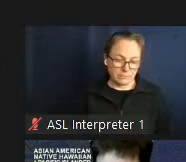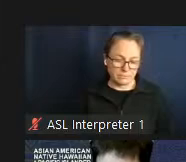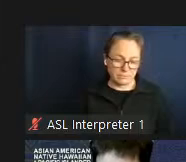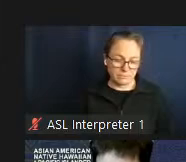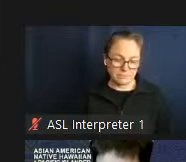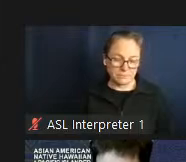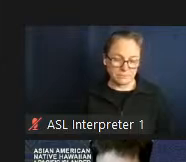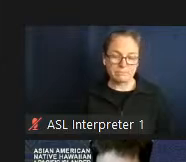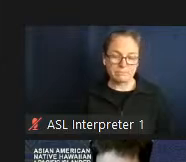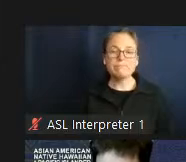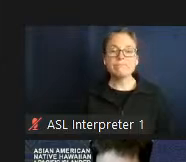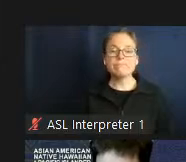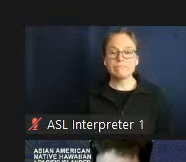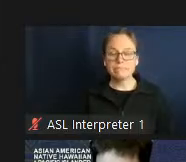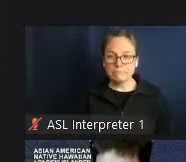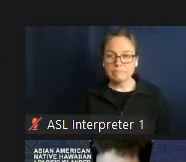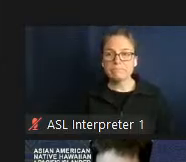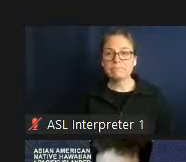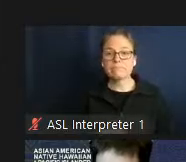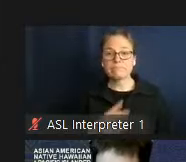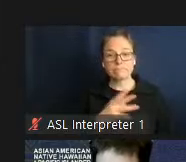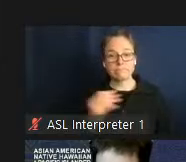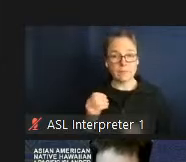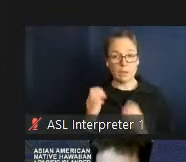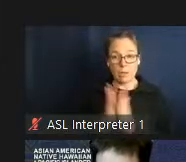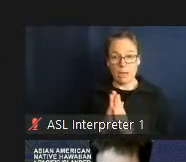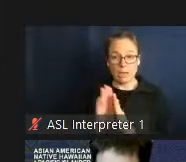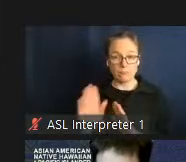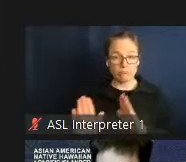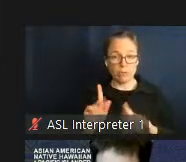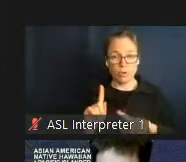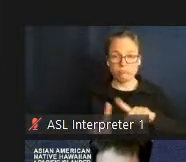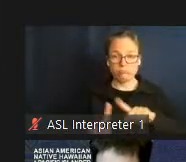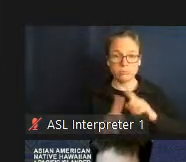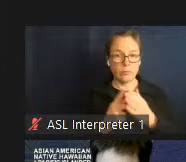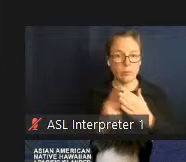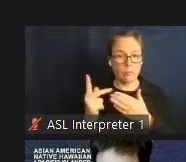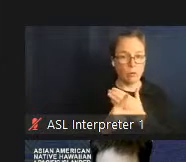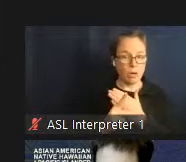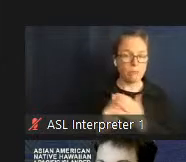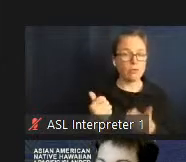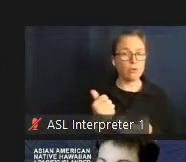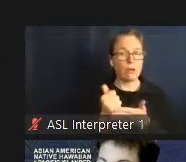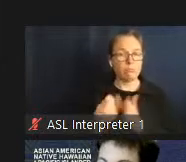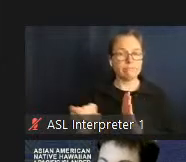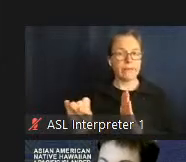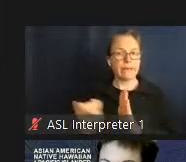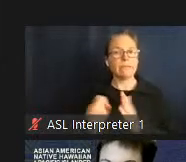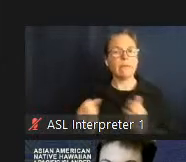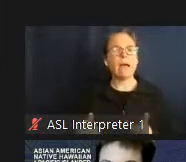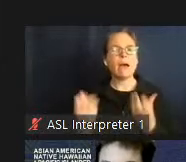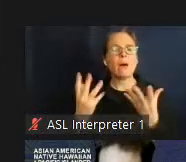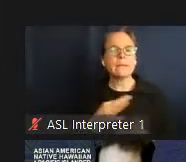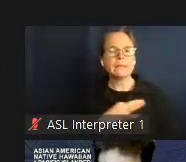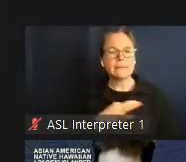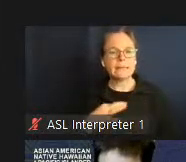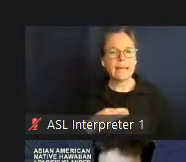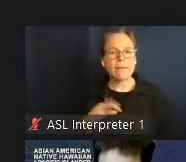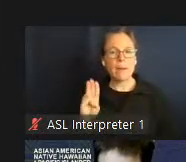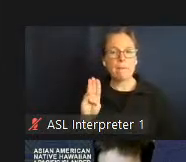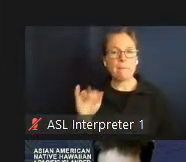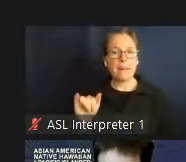asked programs to identify how many of their staff are bilingual